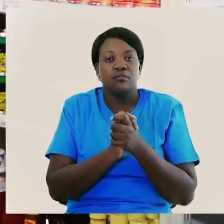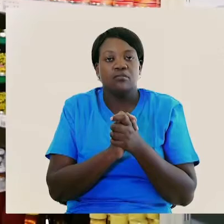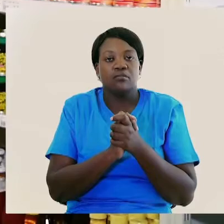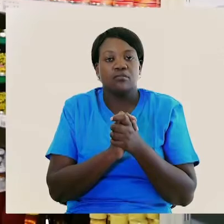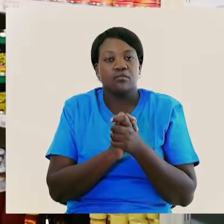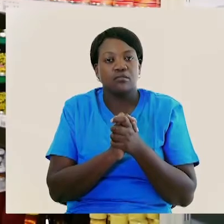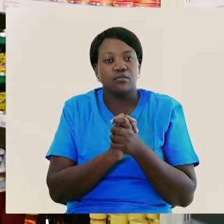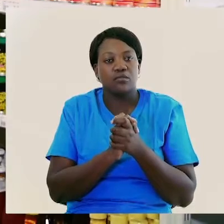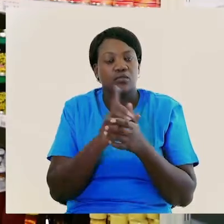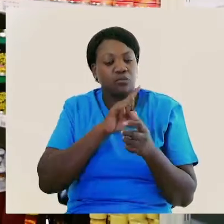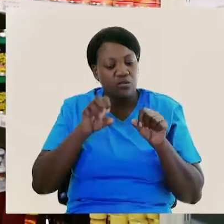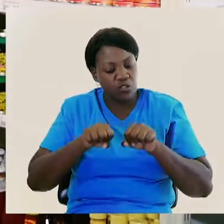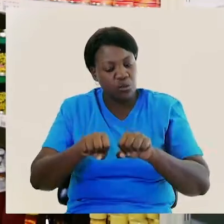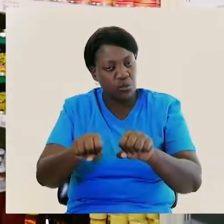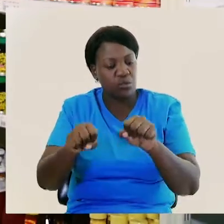Bring the trolley.